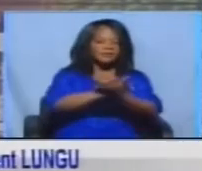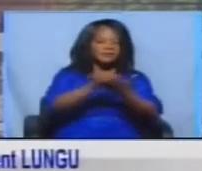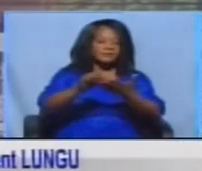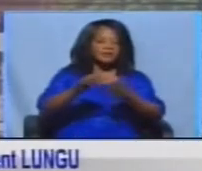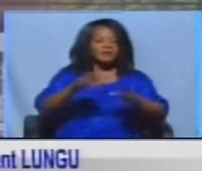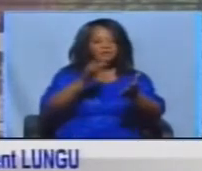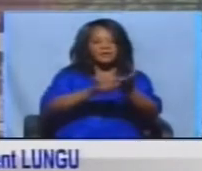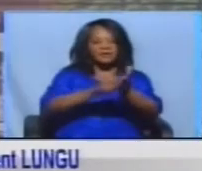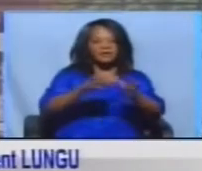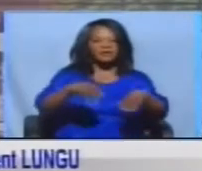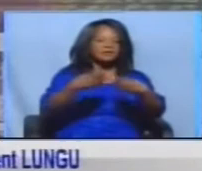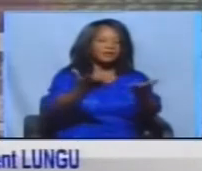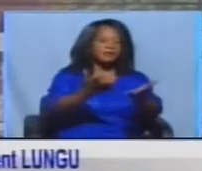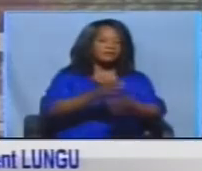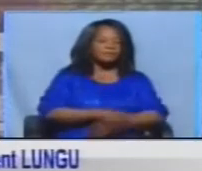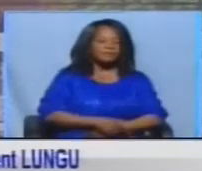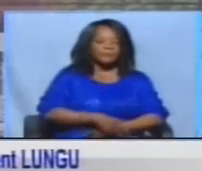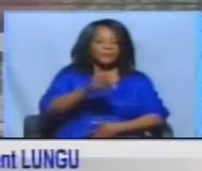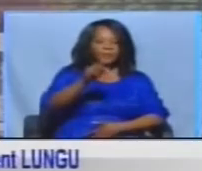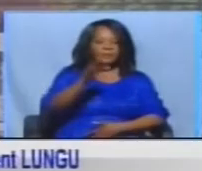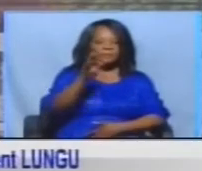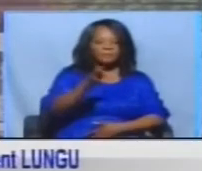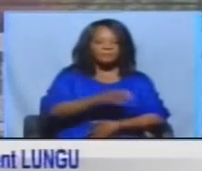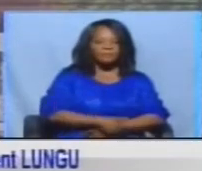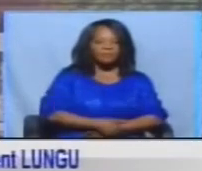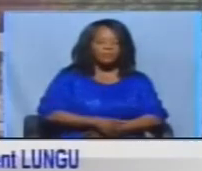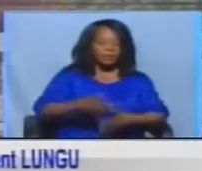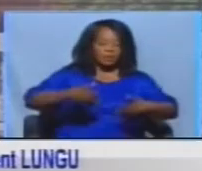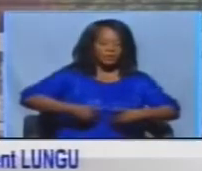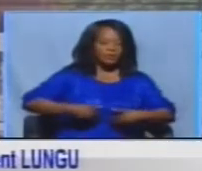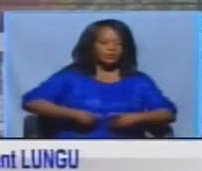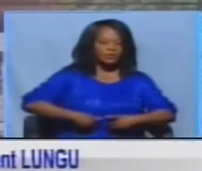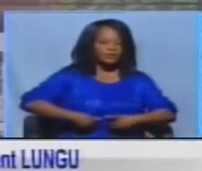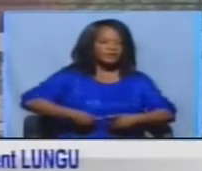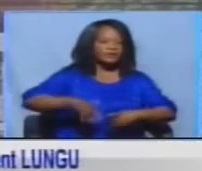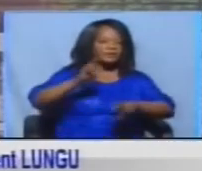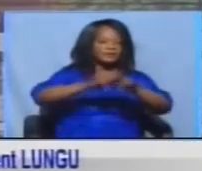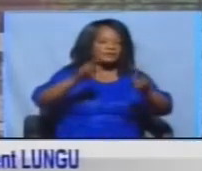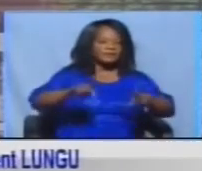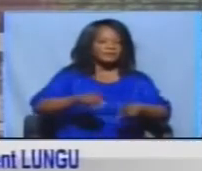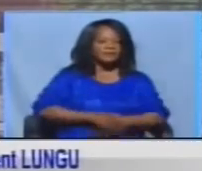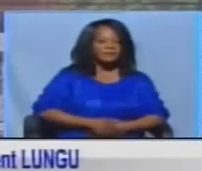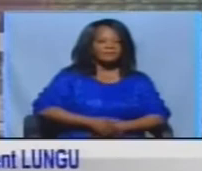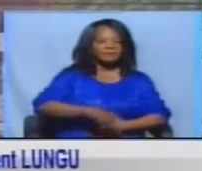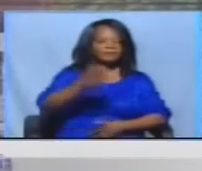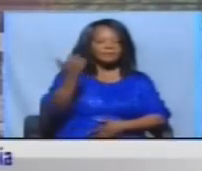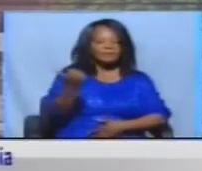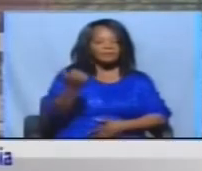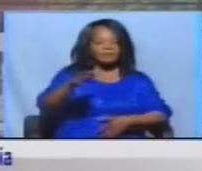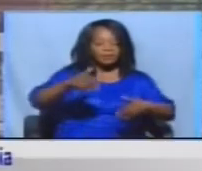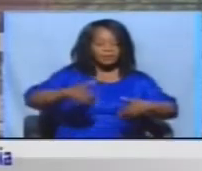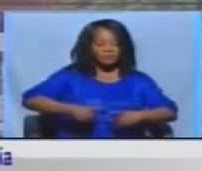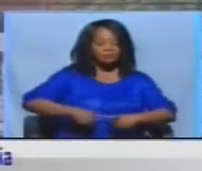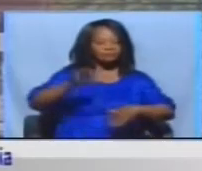Lusaka today. Meanwhile, PF Lusaka Province Youth Chairperson Kennedy Kamba says the PF will go into the